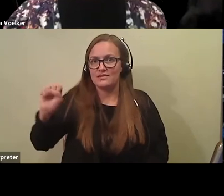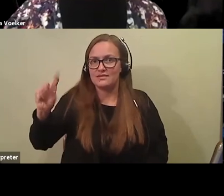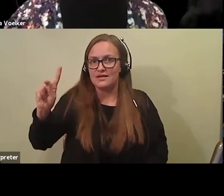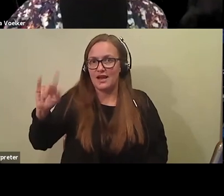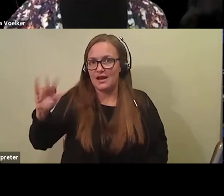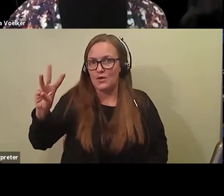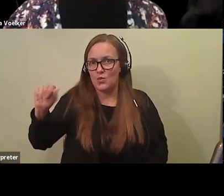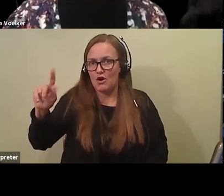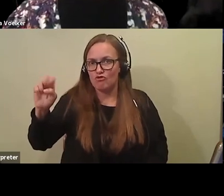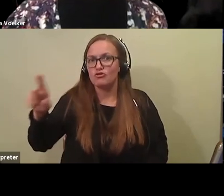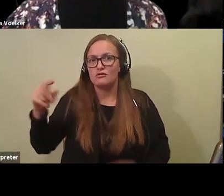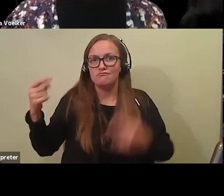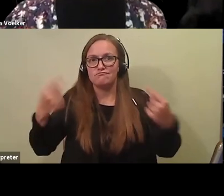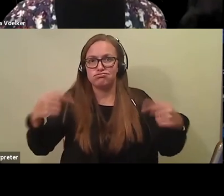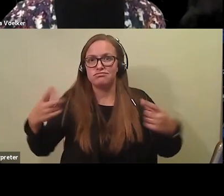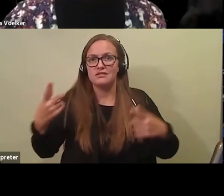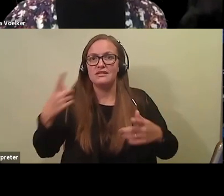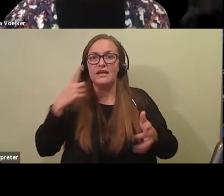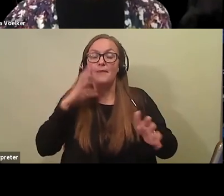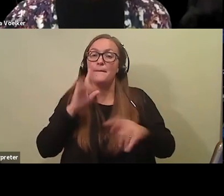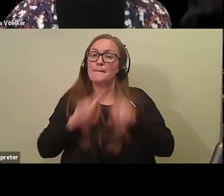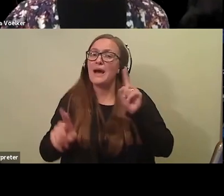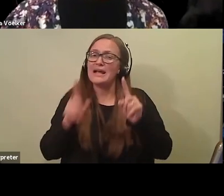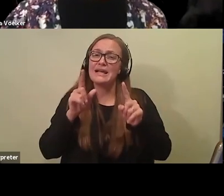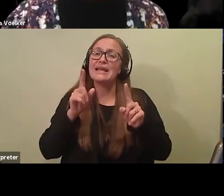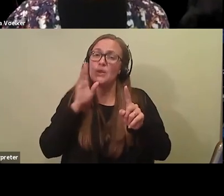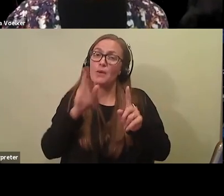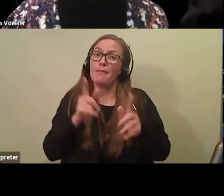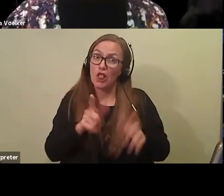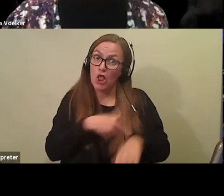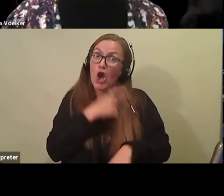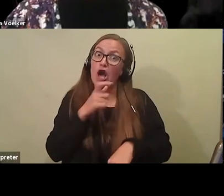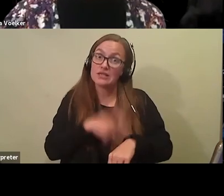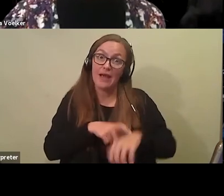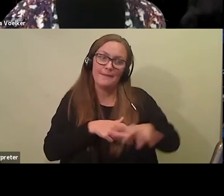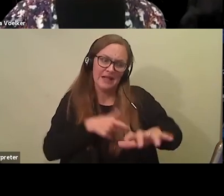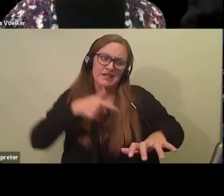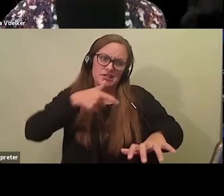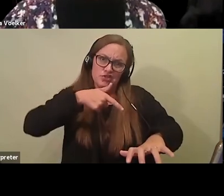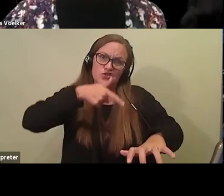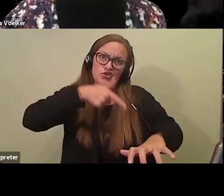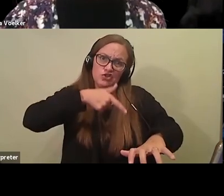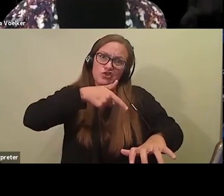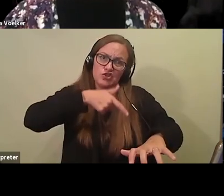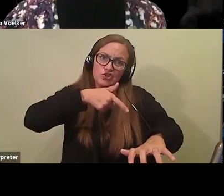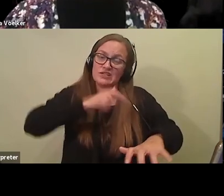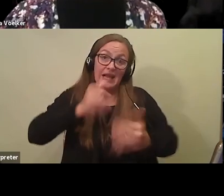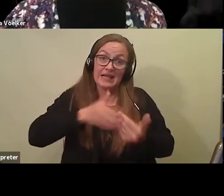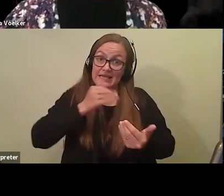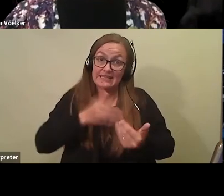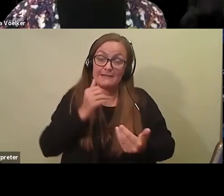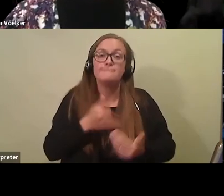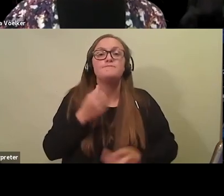amount of time. You have to hold your hand like this for a long time. It's not so easy, right? So the short answer is, since you